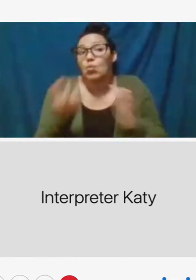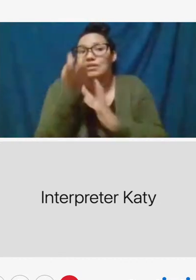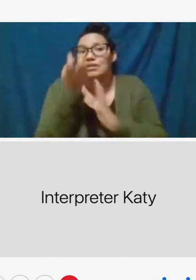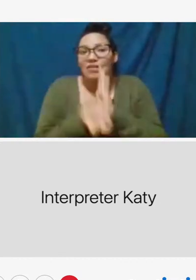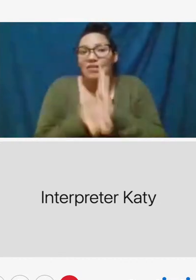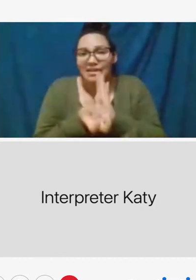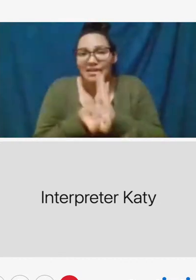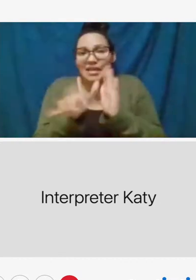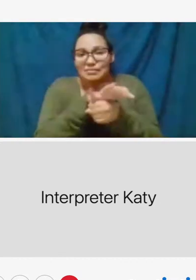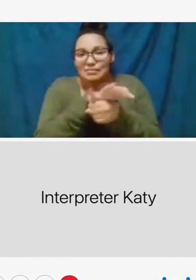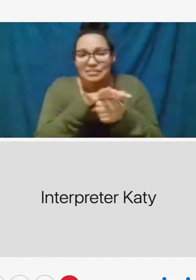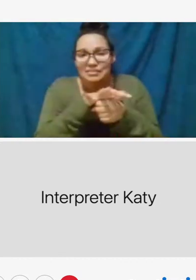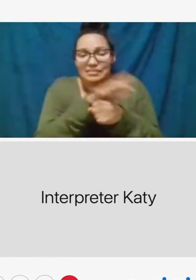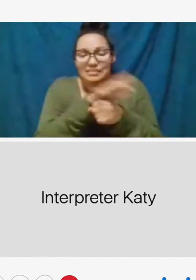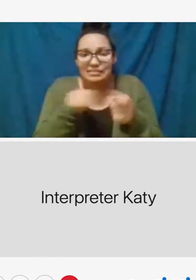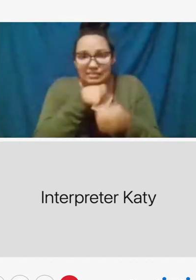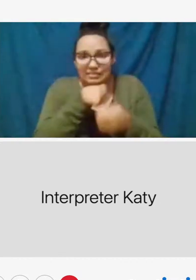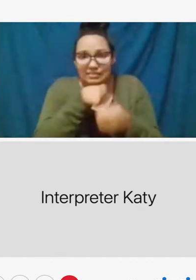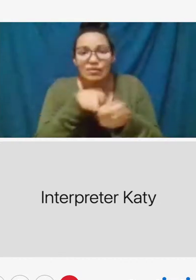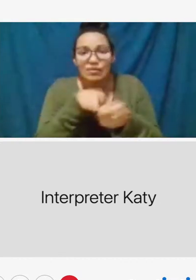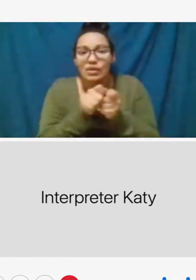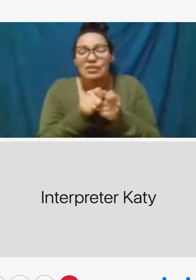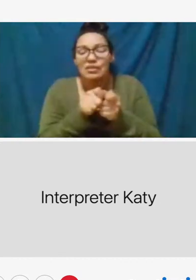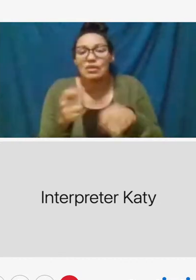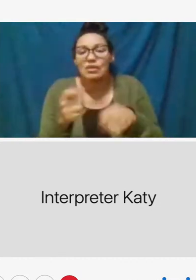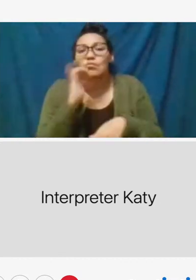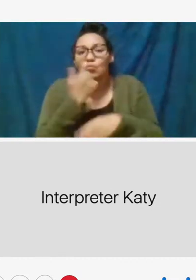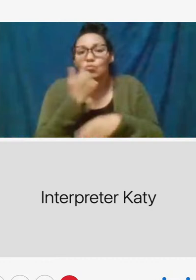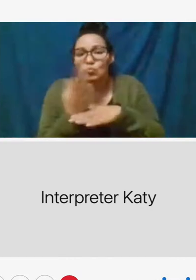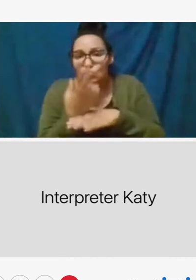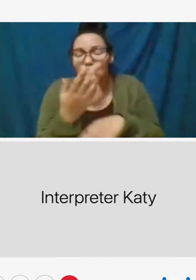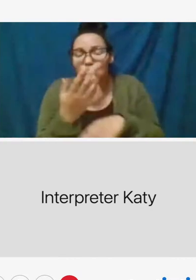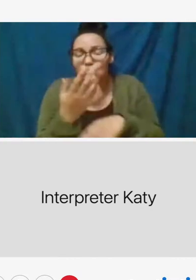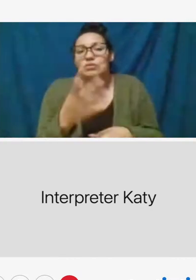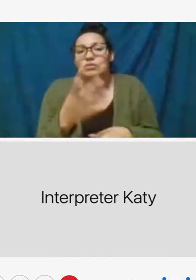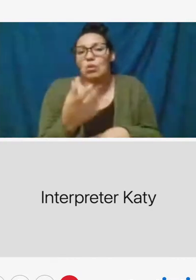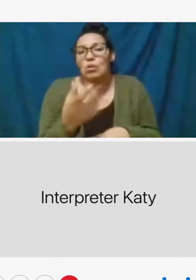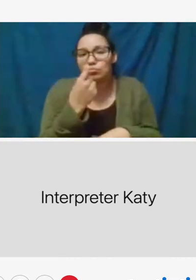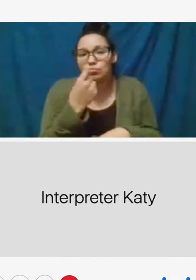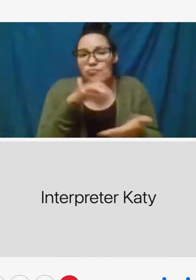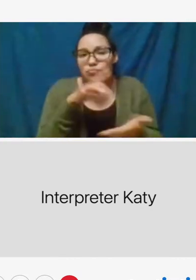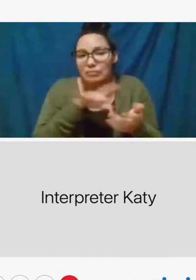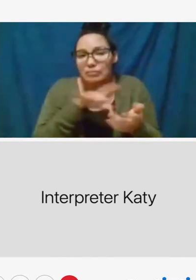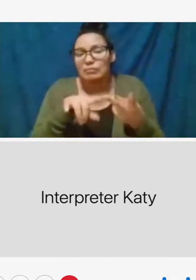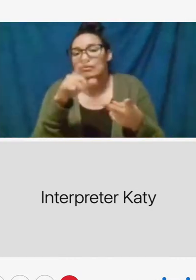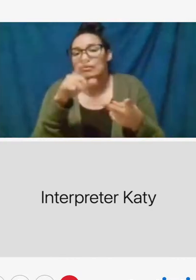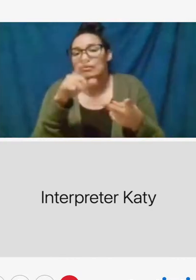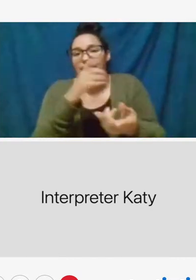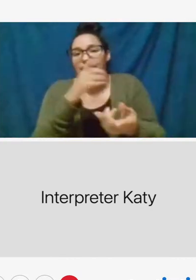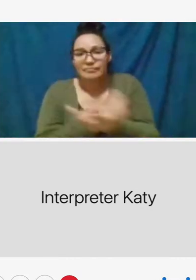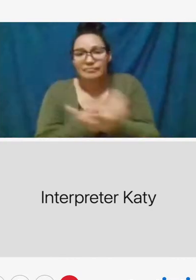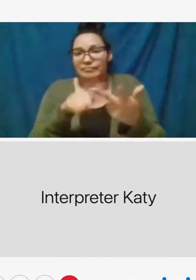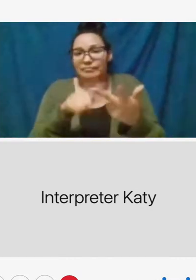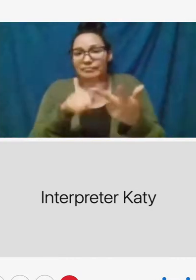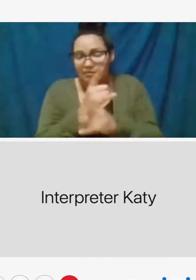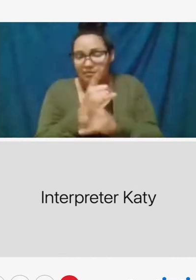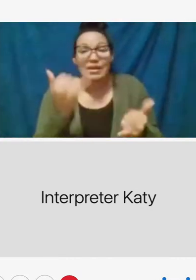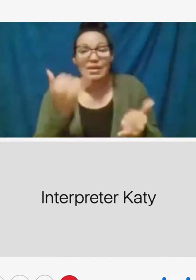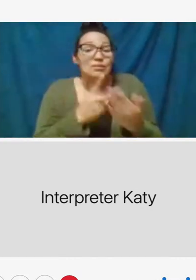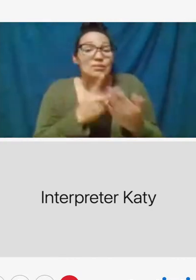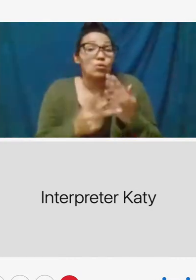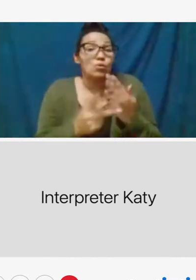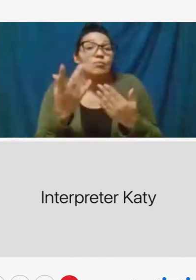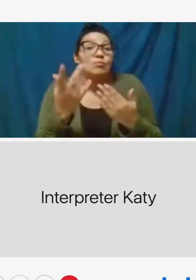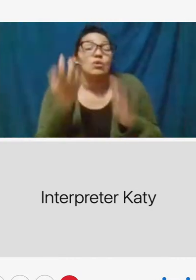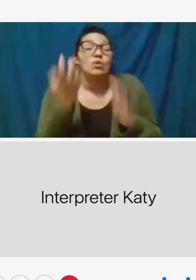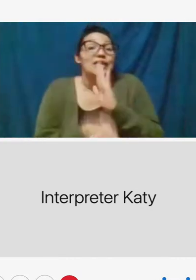health which is substance abuse so we have our Community Partners that definitely take the bulk of that and we are just now as a program kind of delving into that but more from a